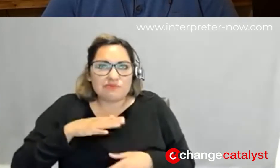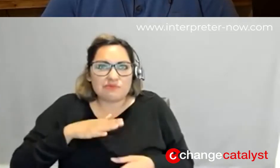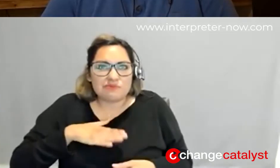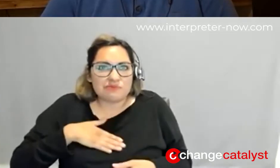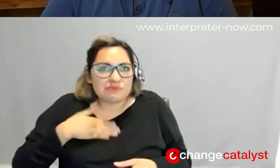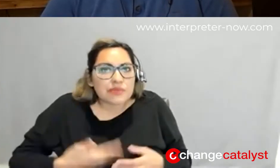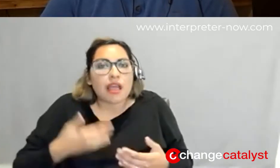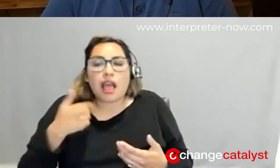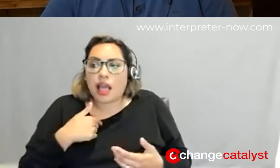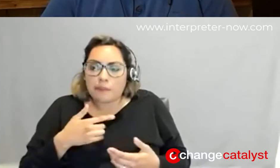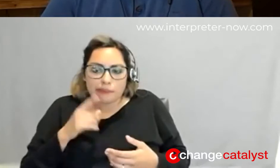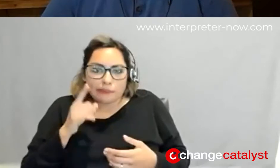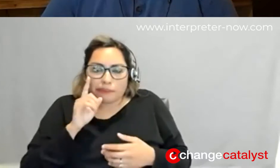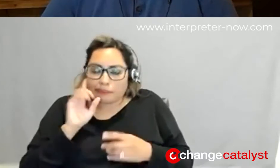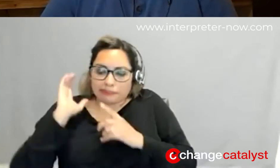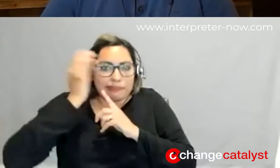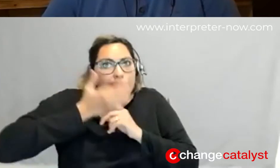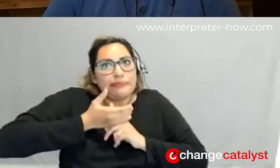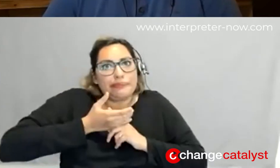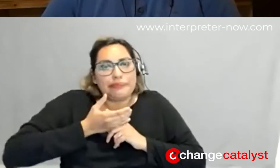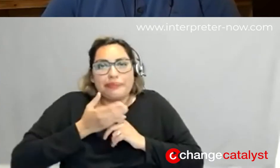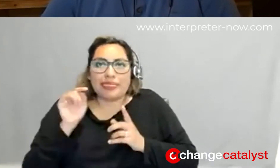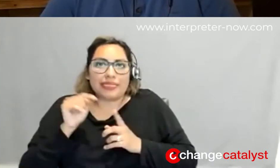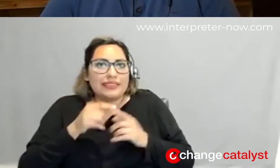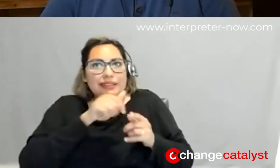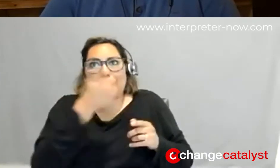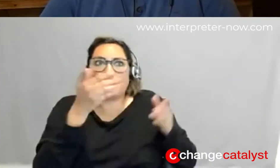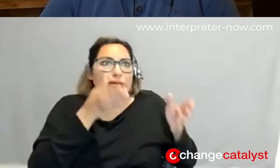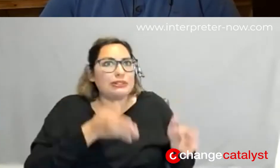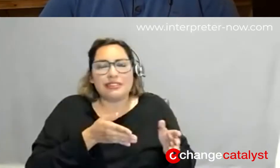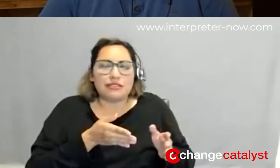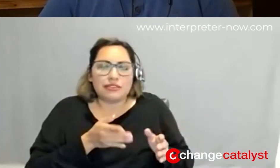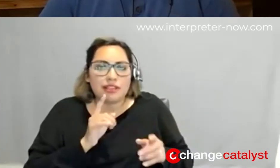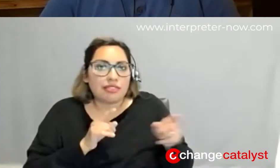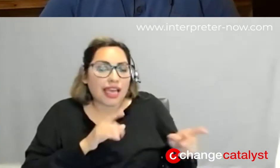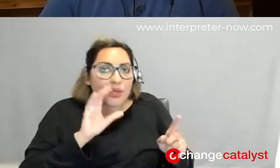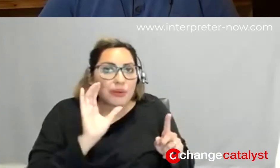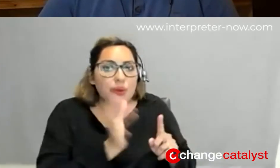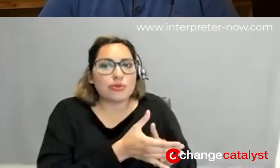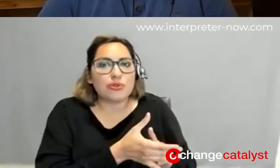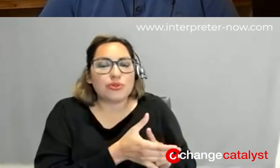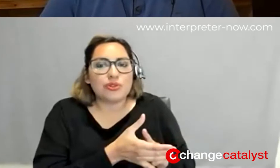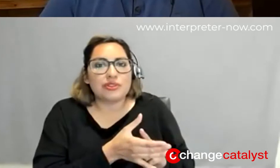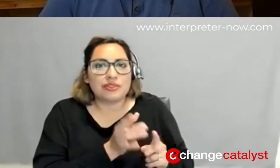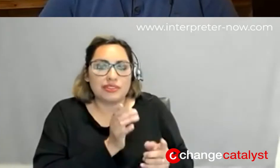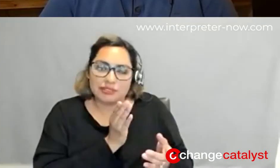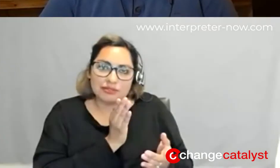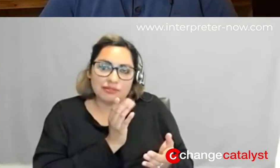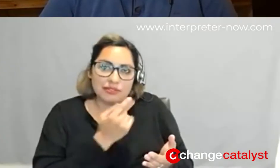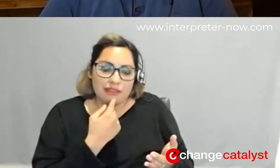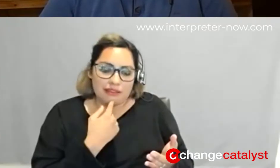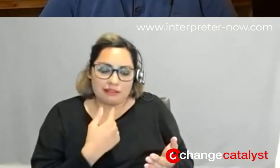pretending to be someone and Covering. Yes. And then the culture is validating that I